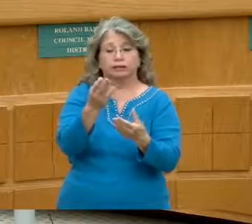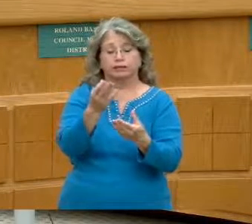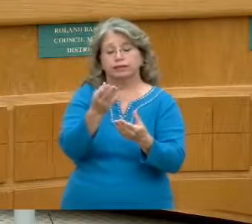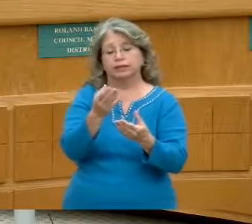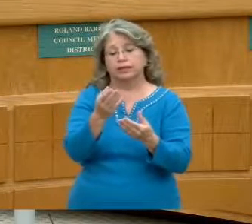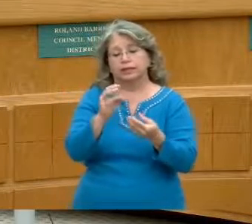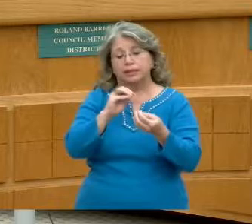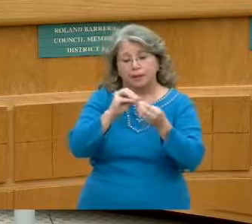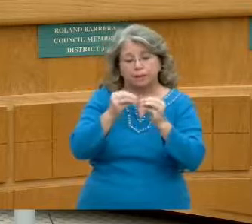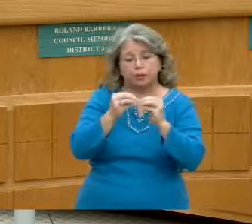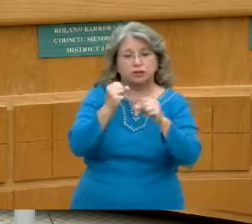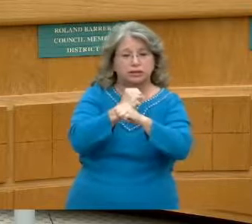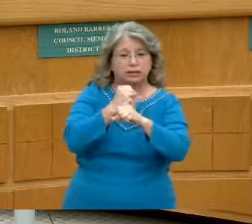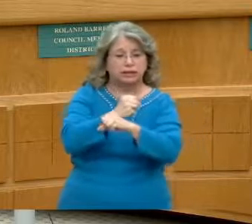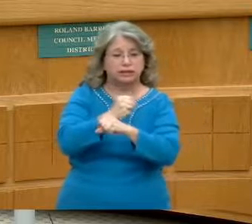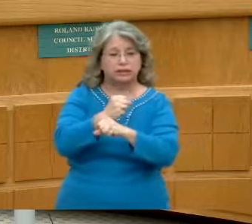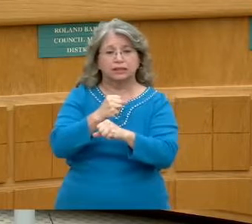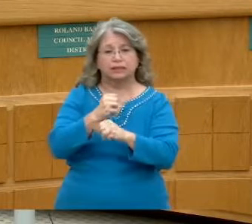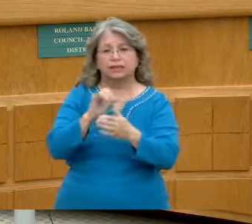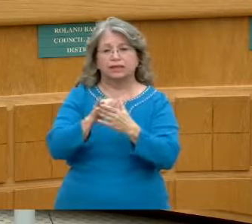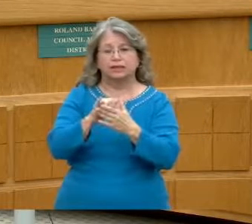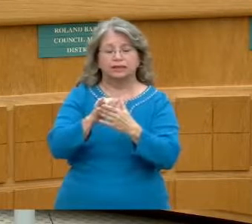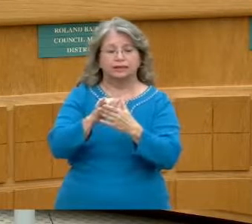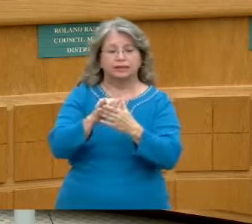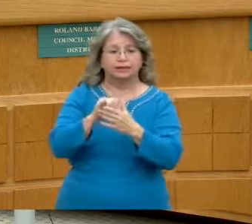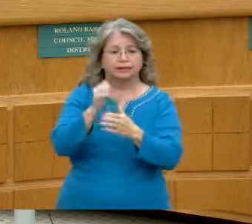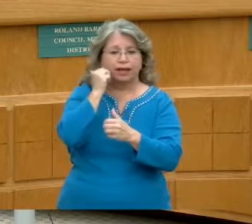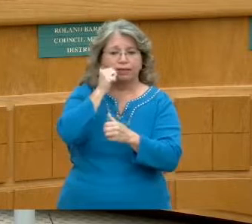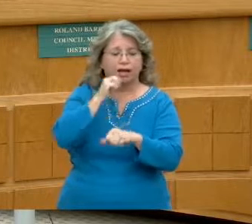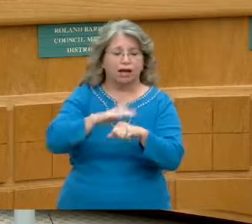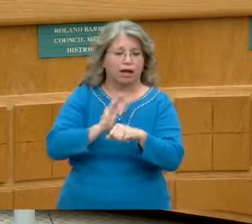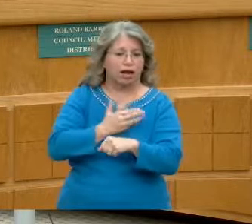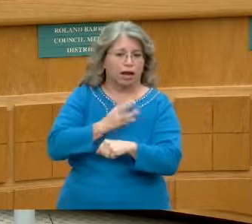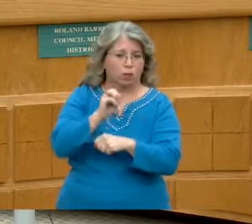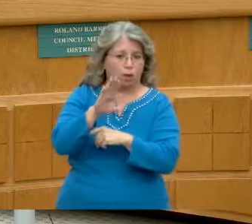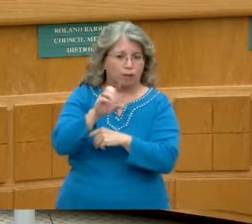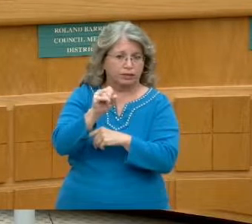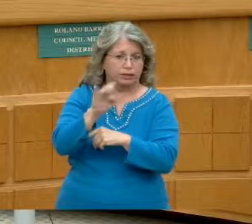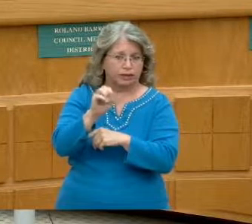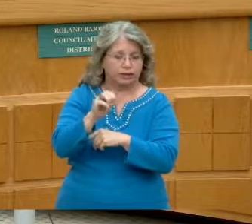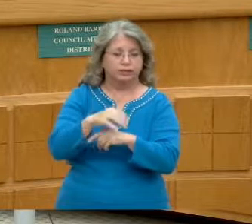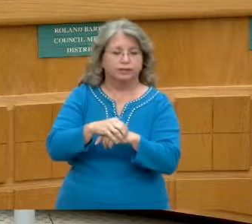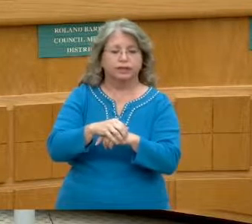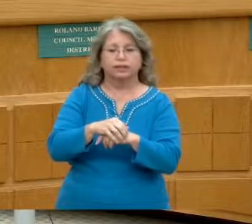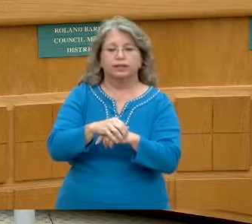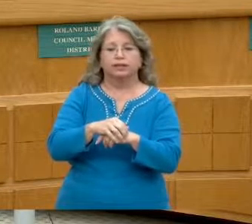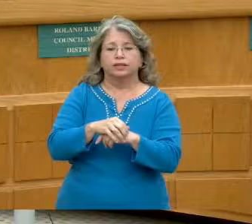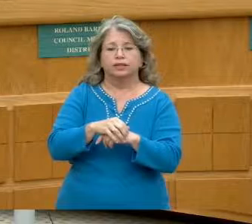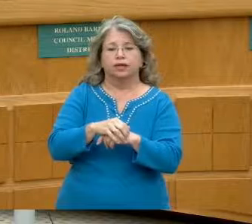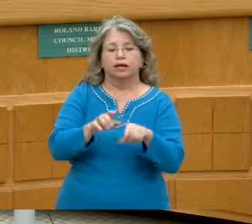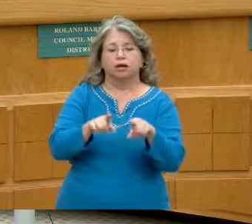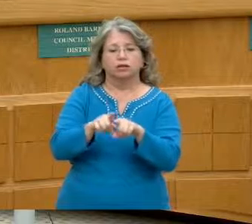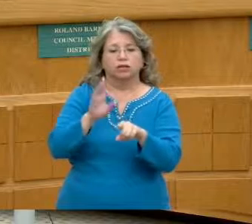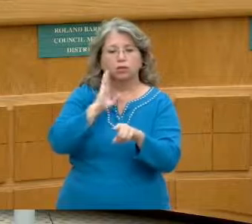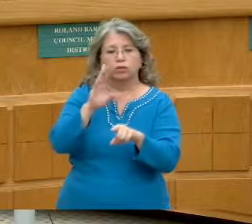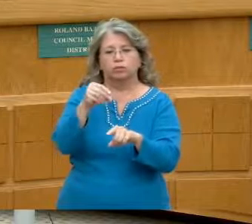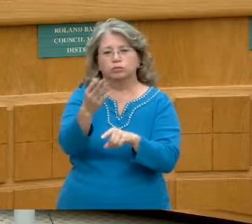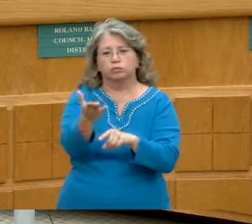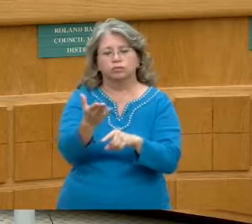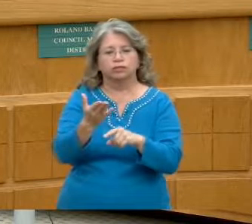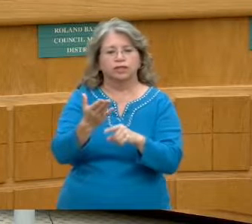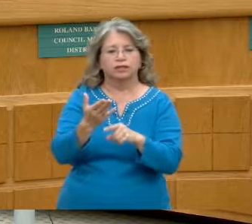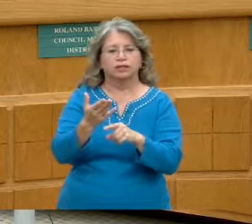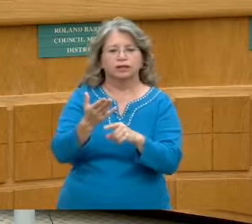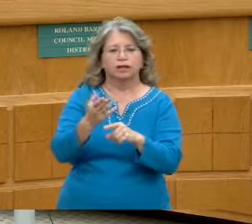the community on our website. It's there today, but I'll verbally go over it this afternoon. And then also I'm going to provide a quick update